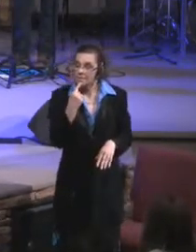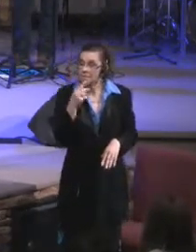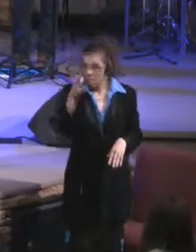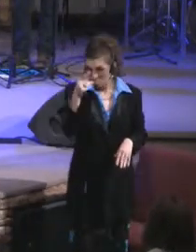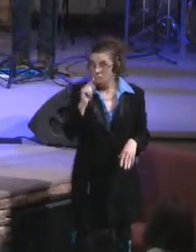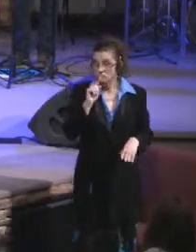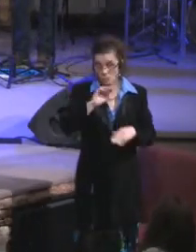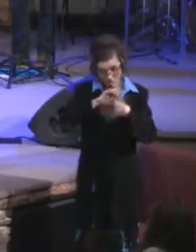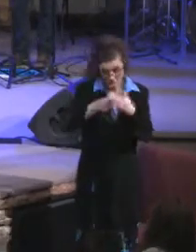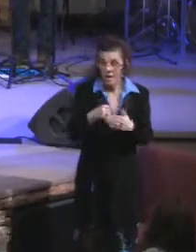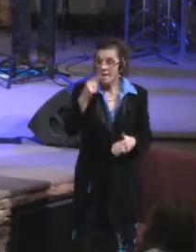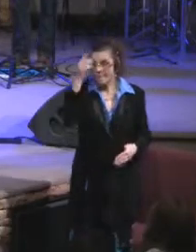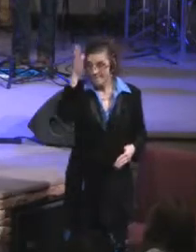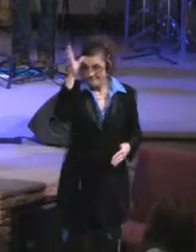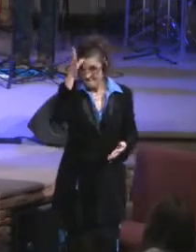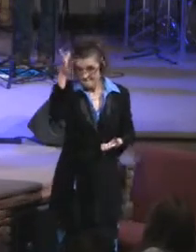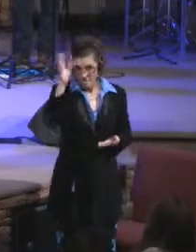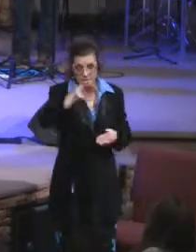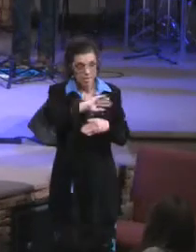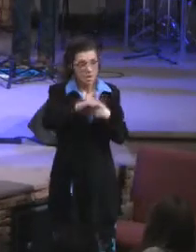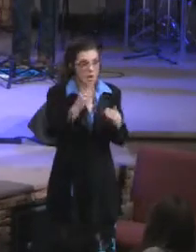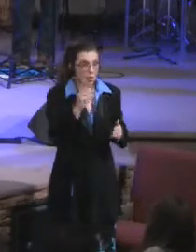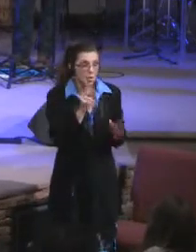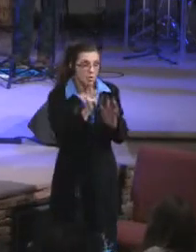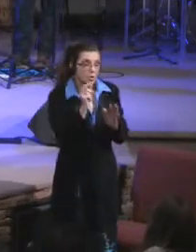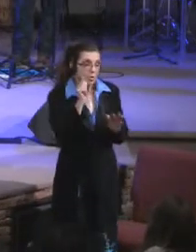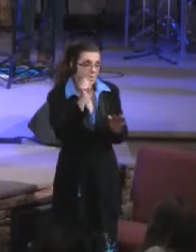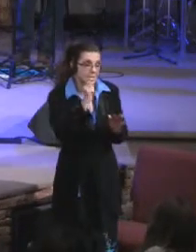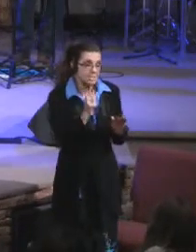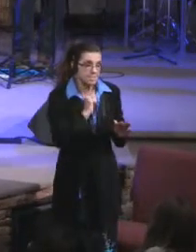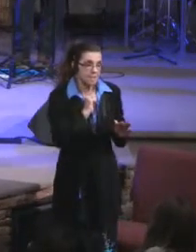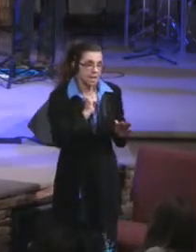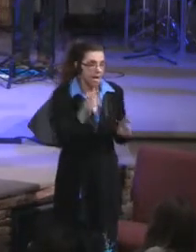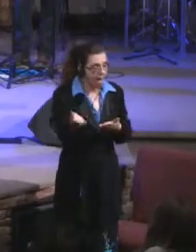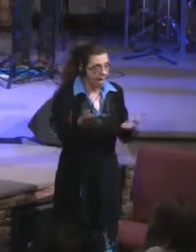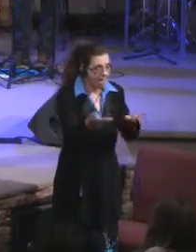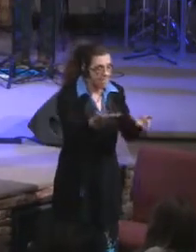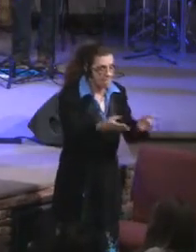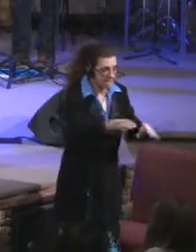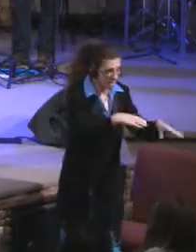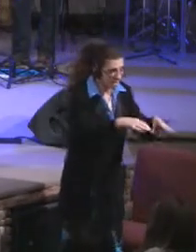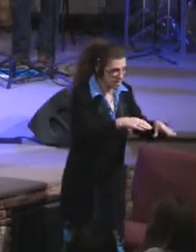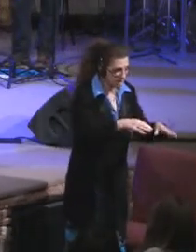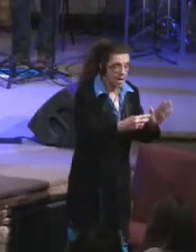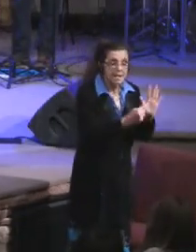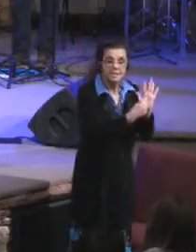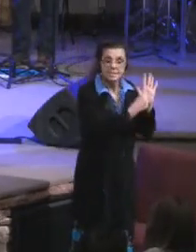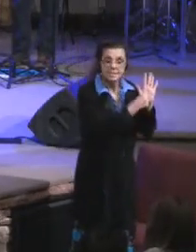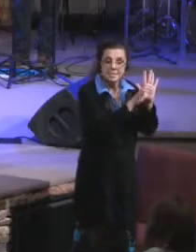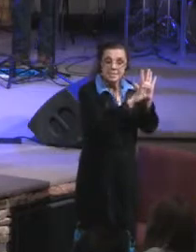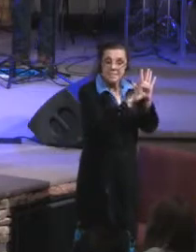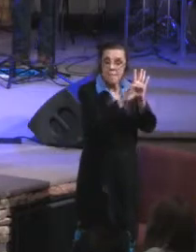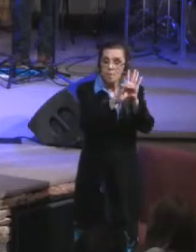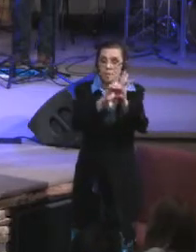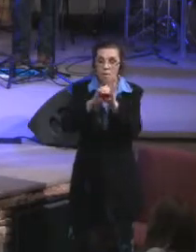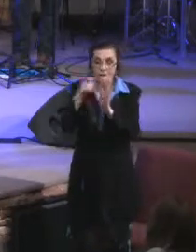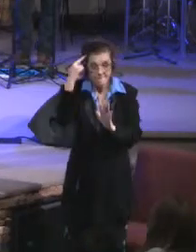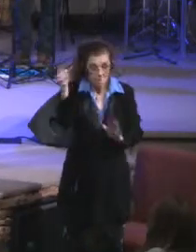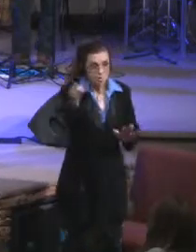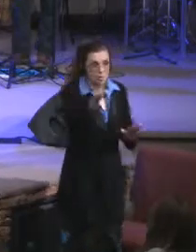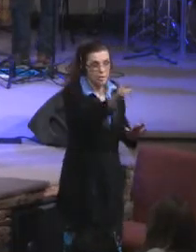fathers, in the Old Testament, he said everything they did is an example for you and I. Everything